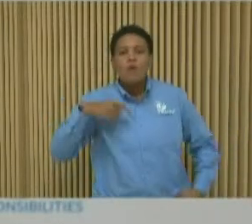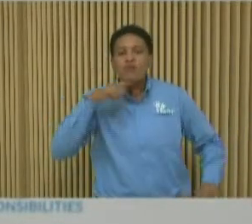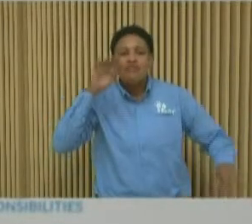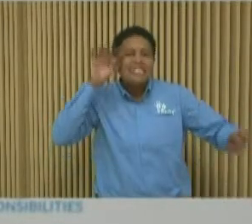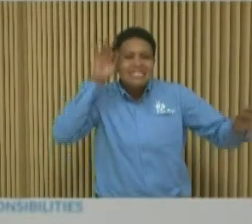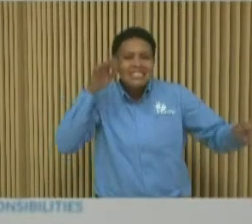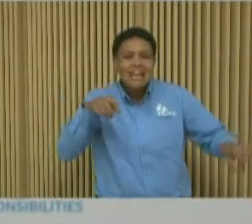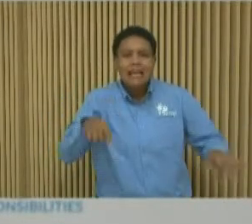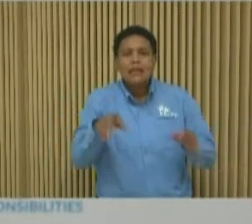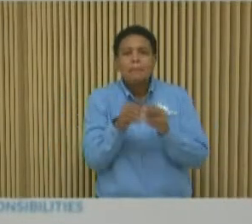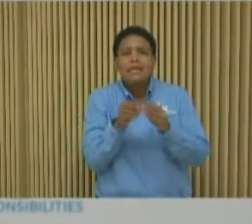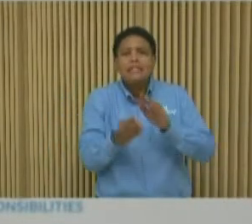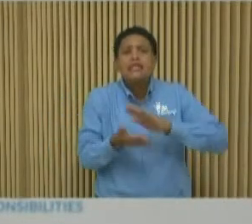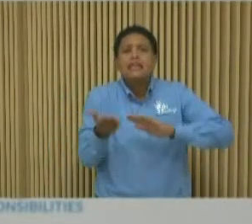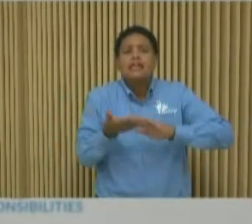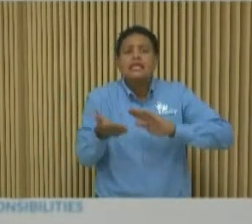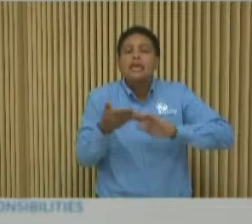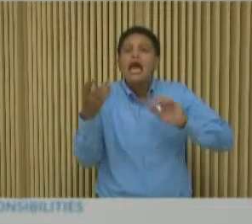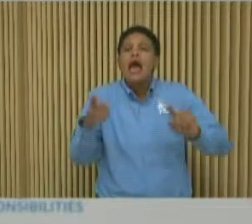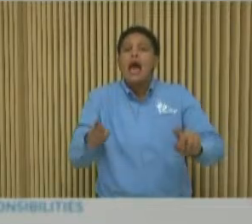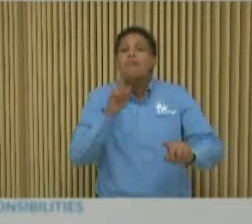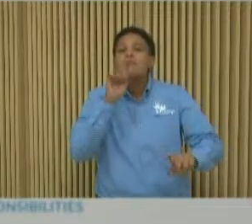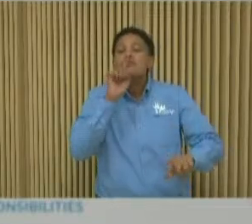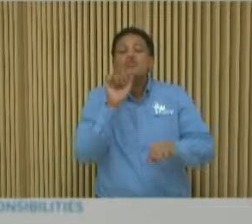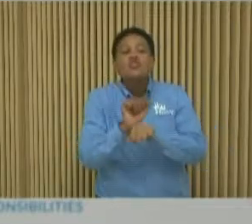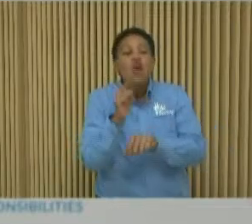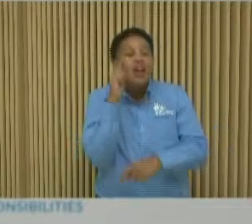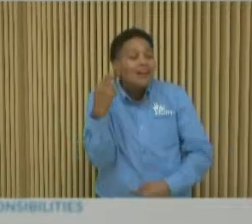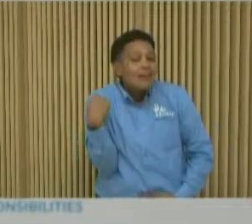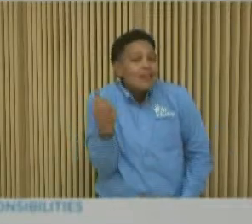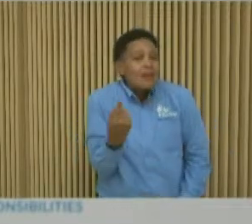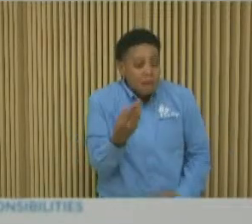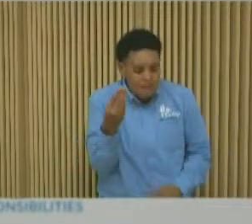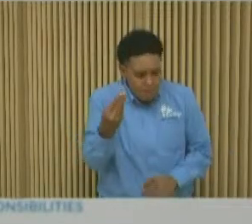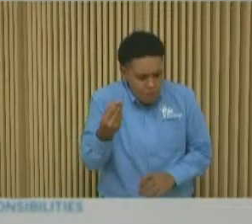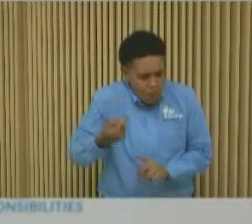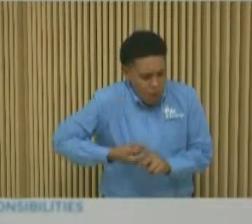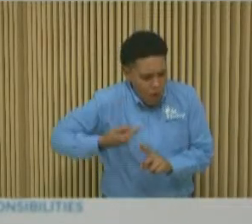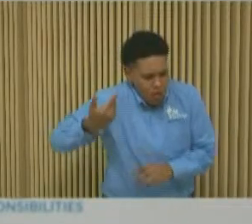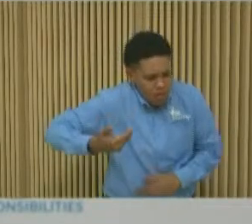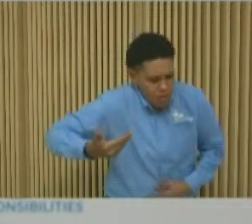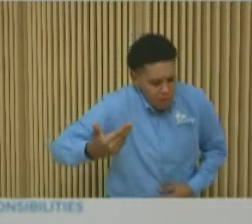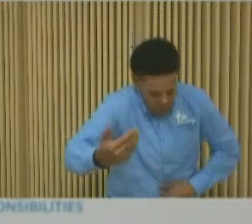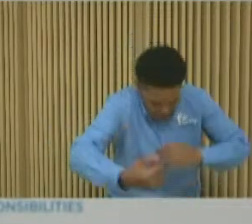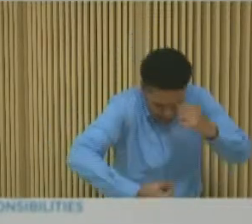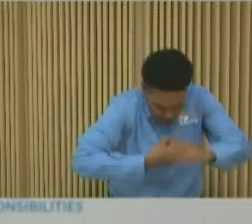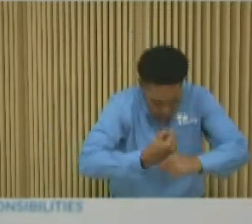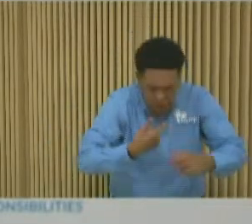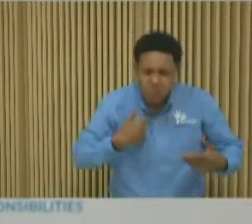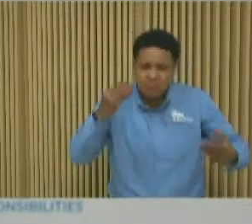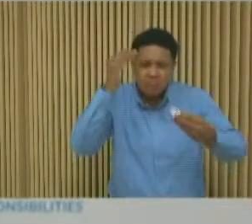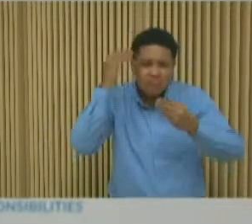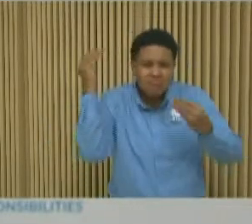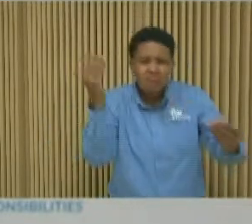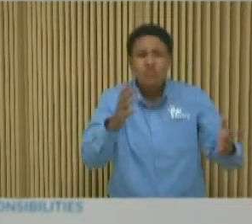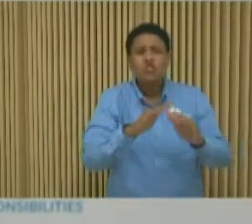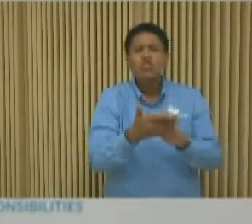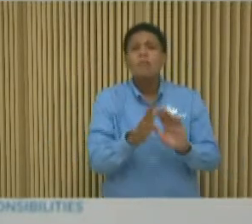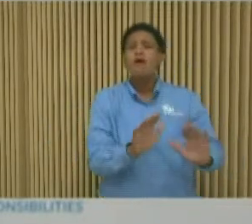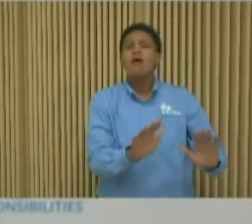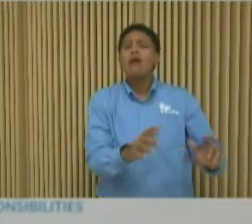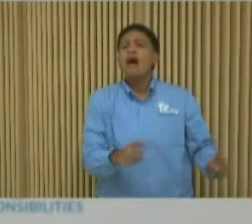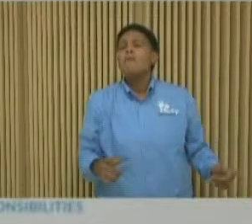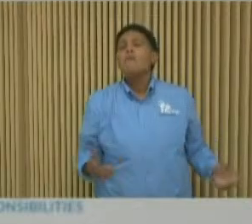town hall meetings, and certainly over the coming months and years, we want to let Jamaica know